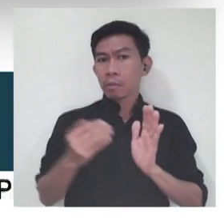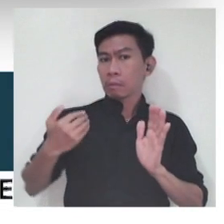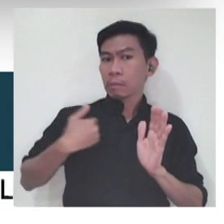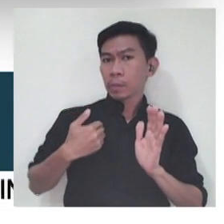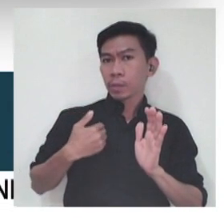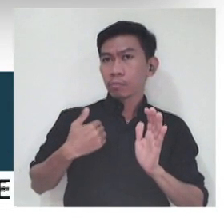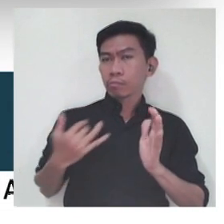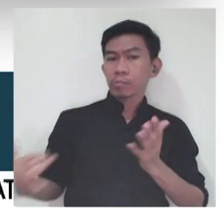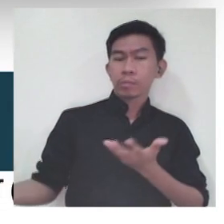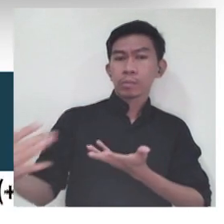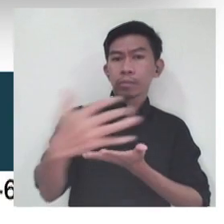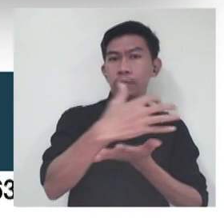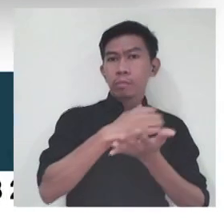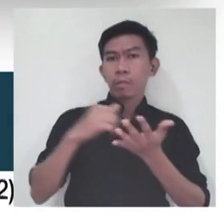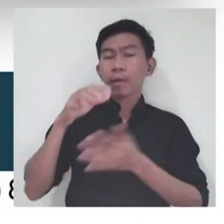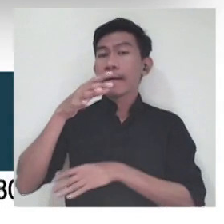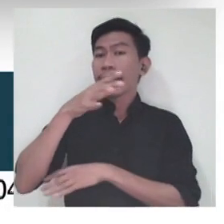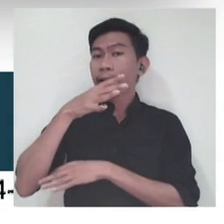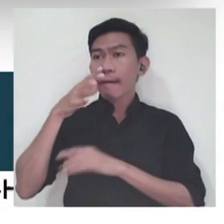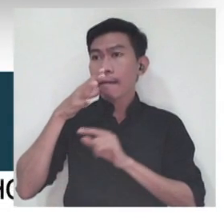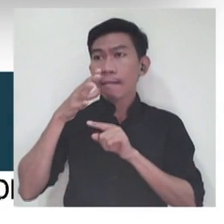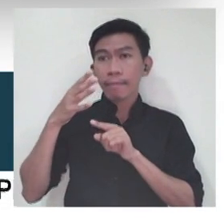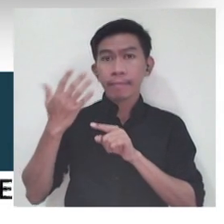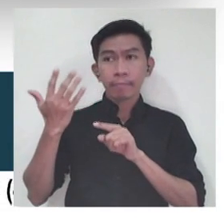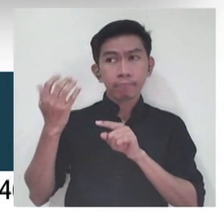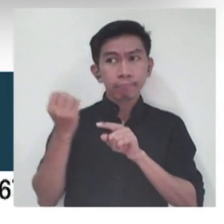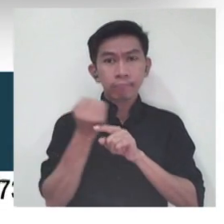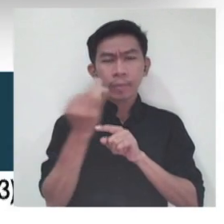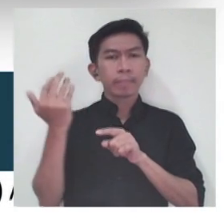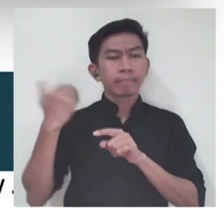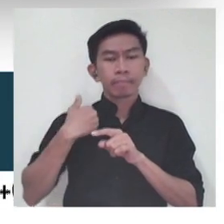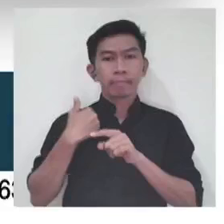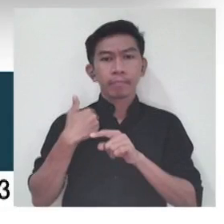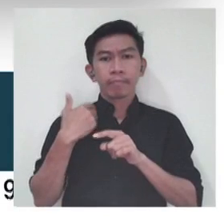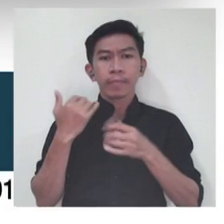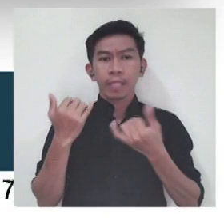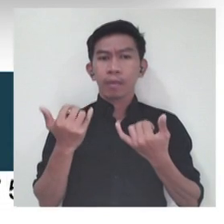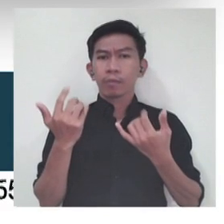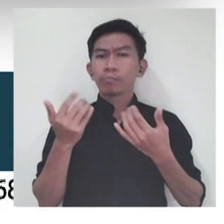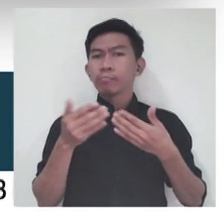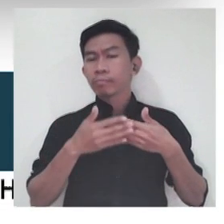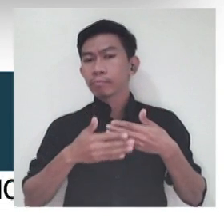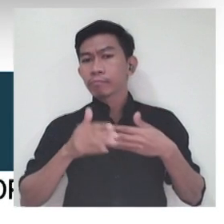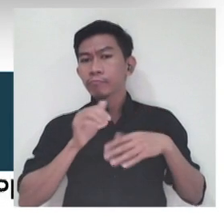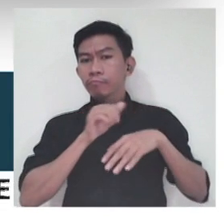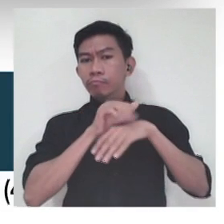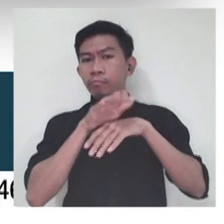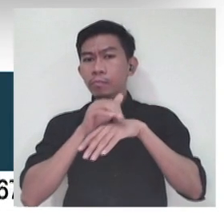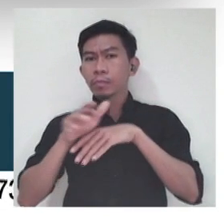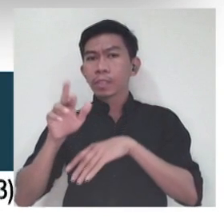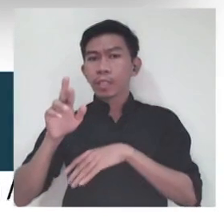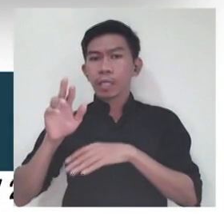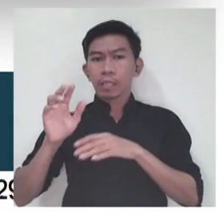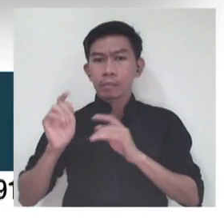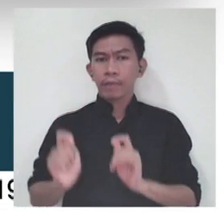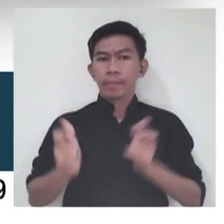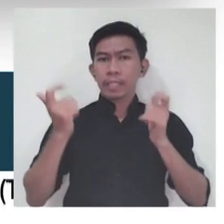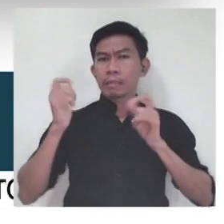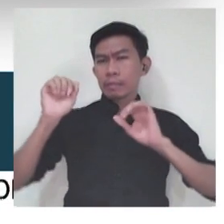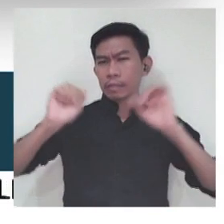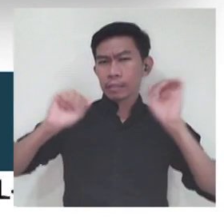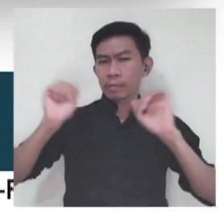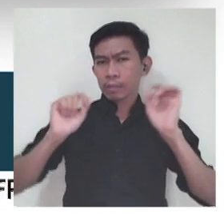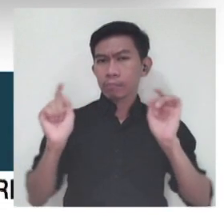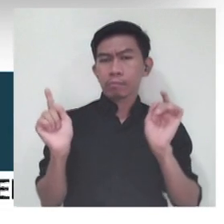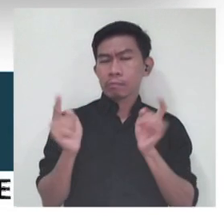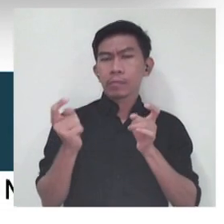sa agrikultura kasi we are still deploying po, about to deploy our rapid assessment. Kahit na po papalabas na po no,